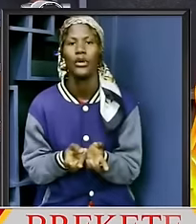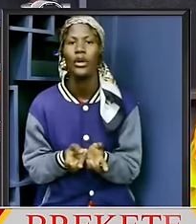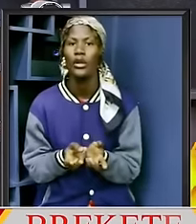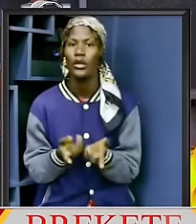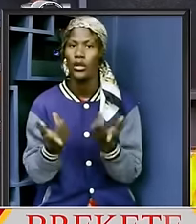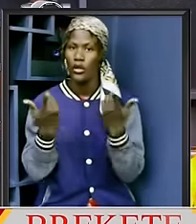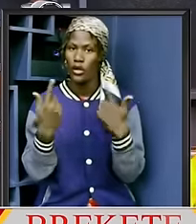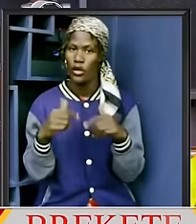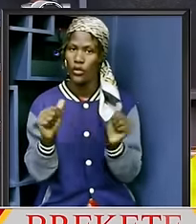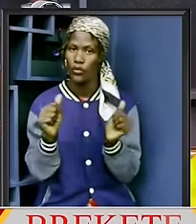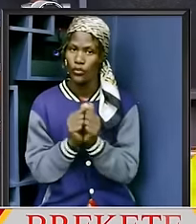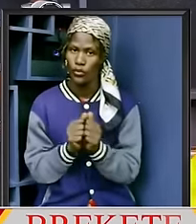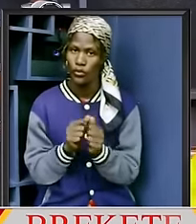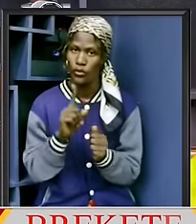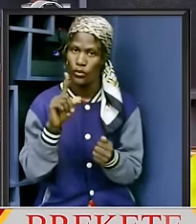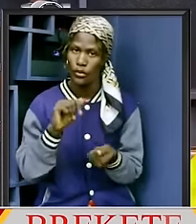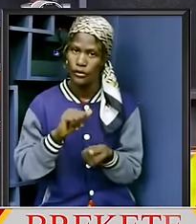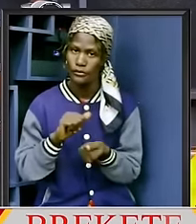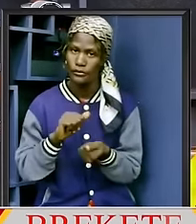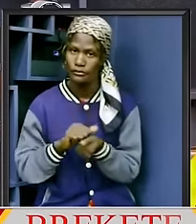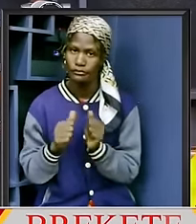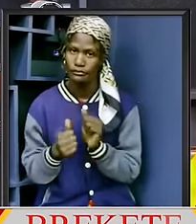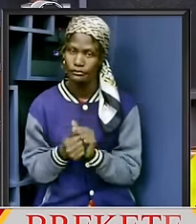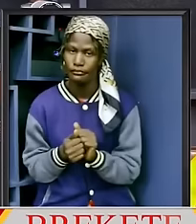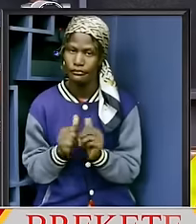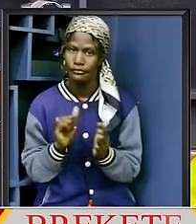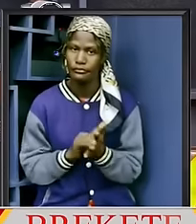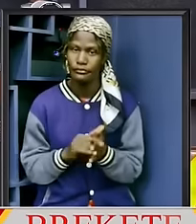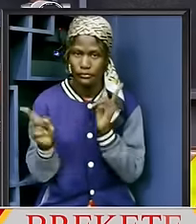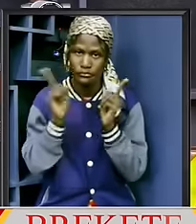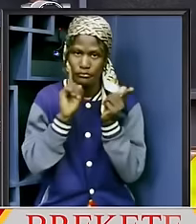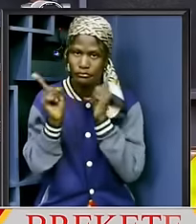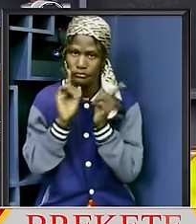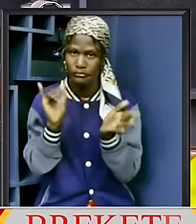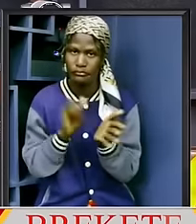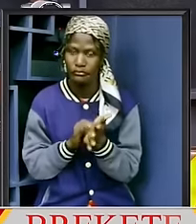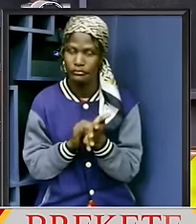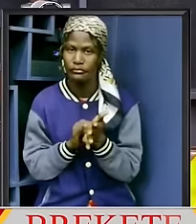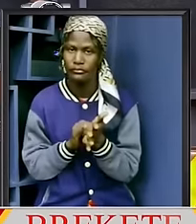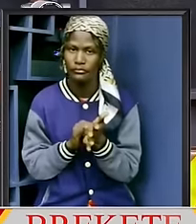with one matter where they talk, say,